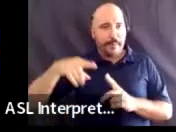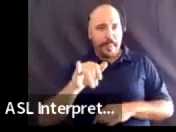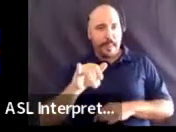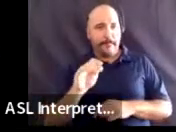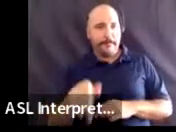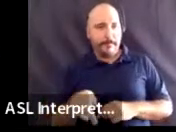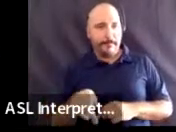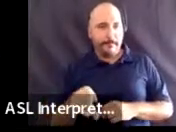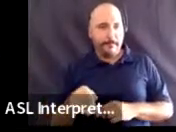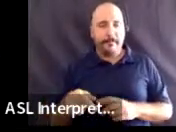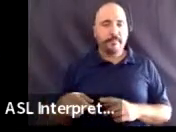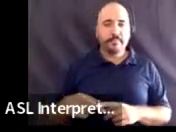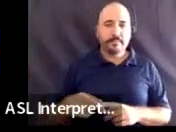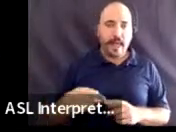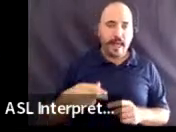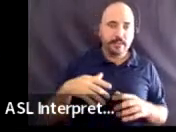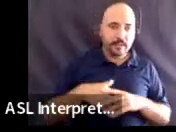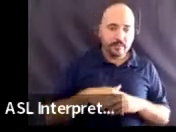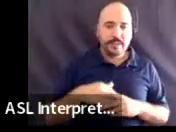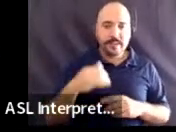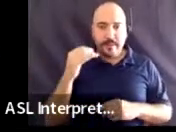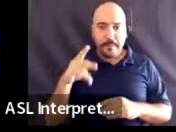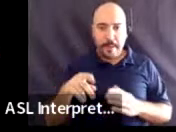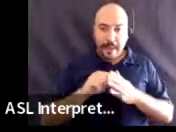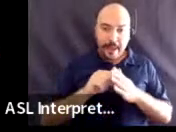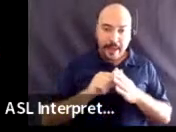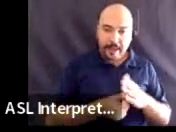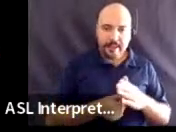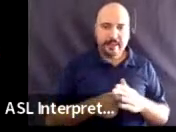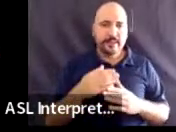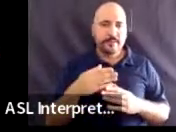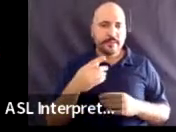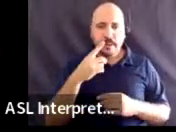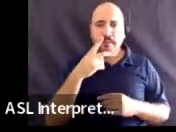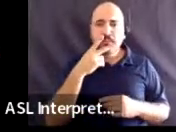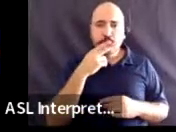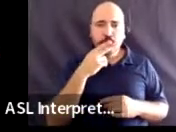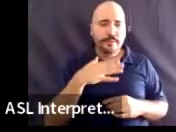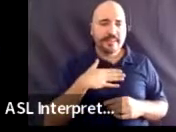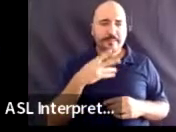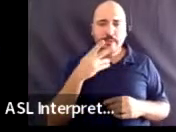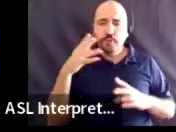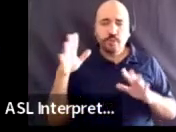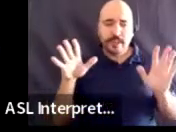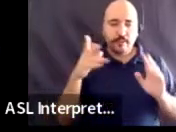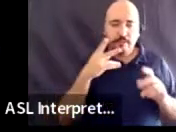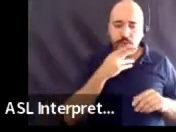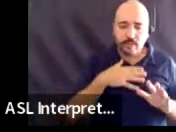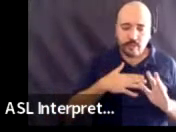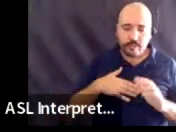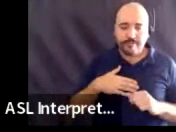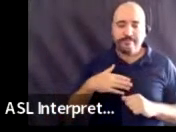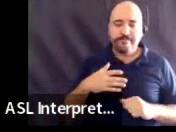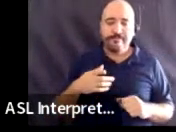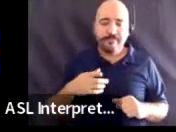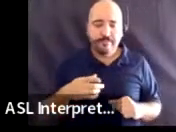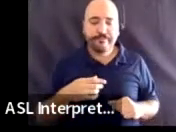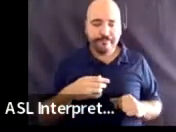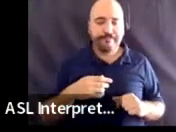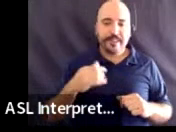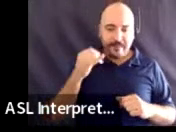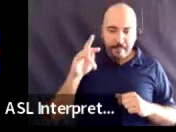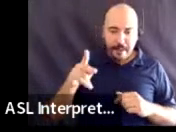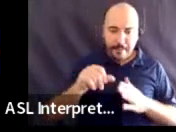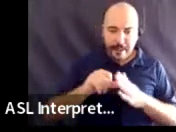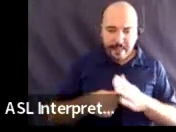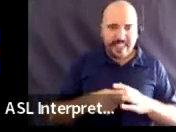And if the map is highlighting and if somebody can mute, please. If the map is highlighting like a